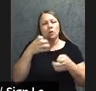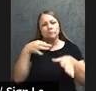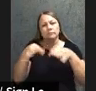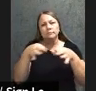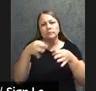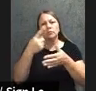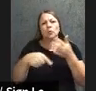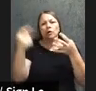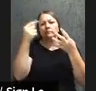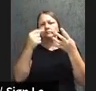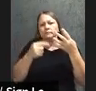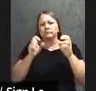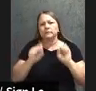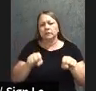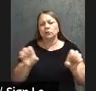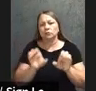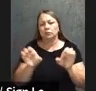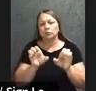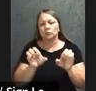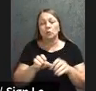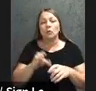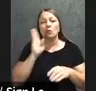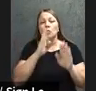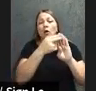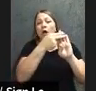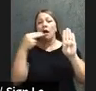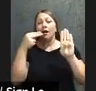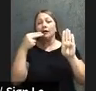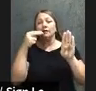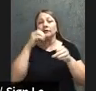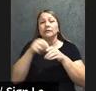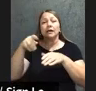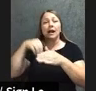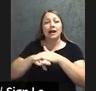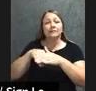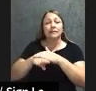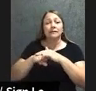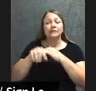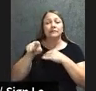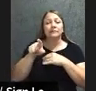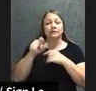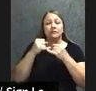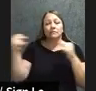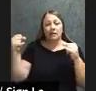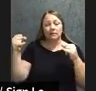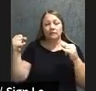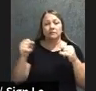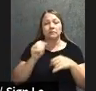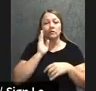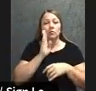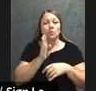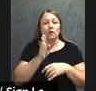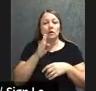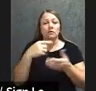highlight the Disability Information and Access Line. We're going to talk about LDH's